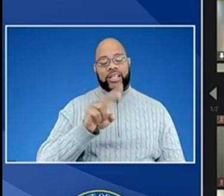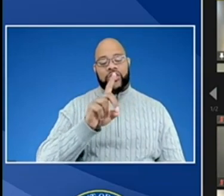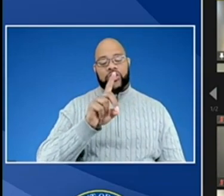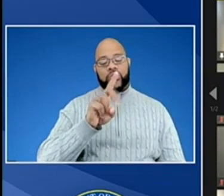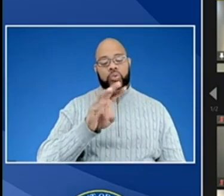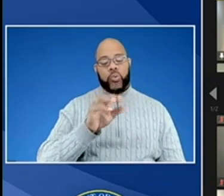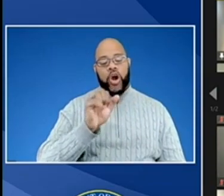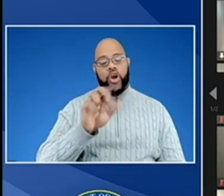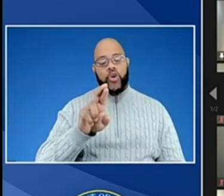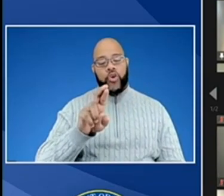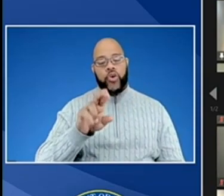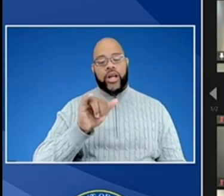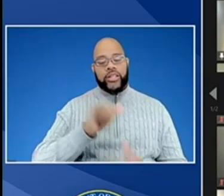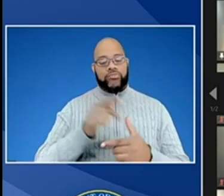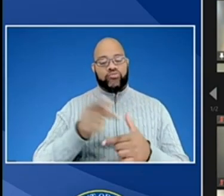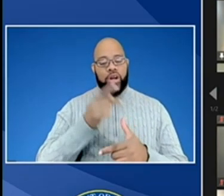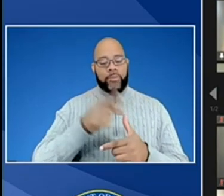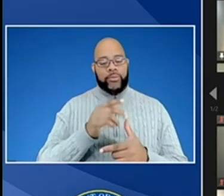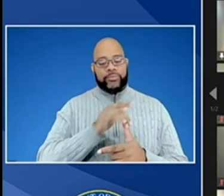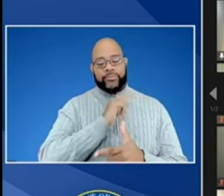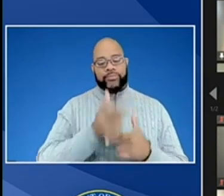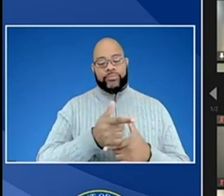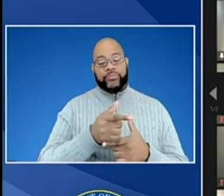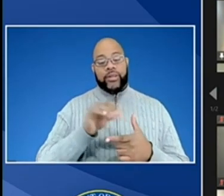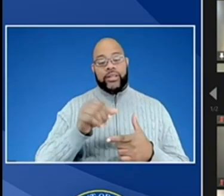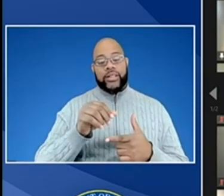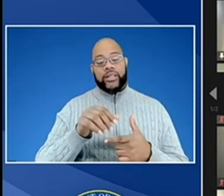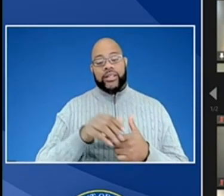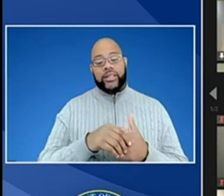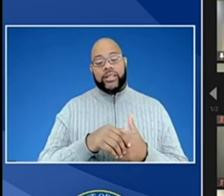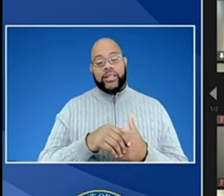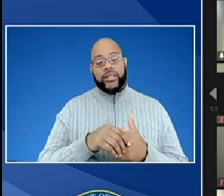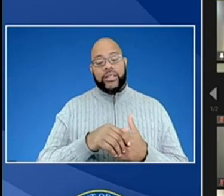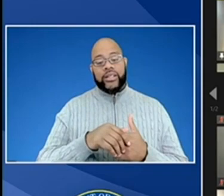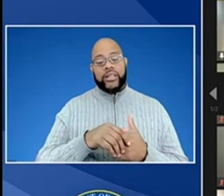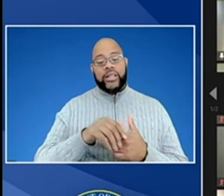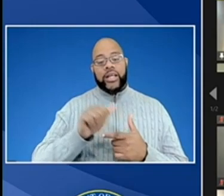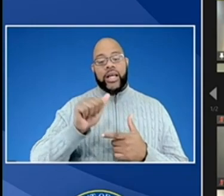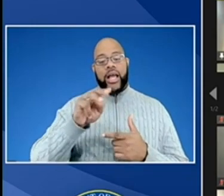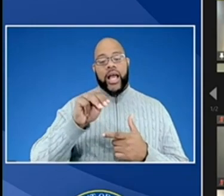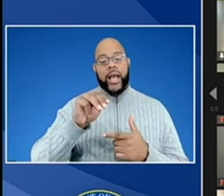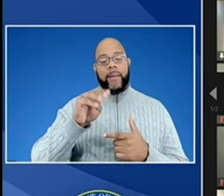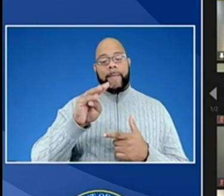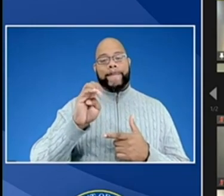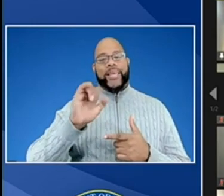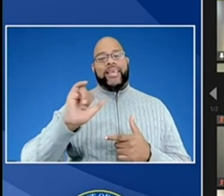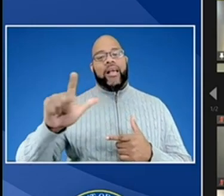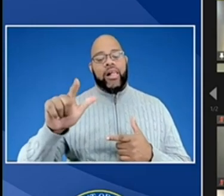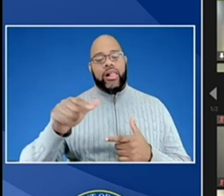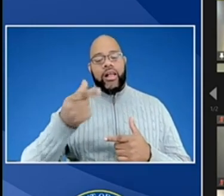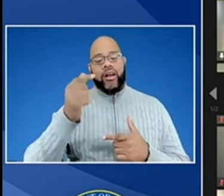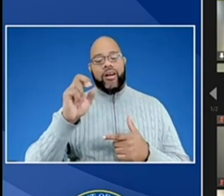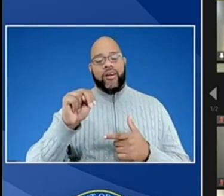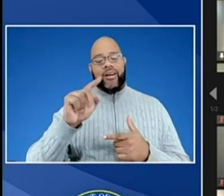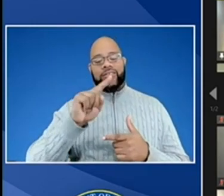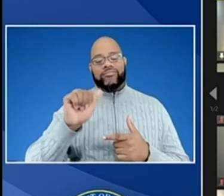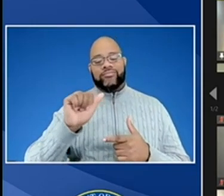primary. Present. And Belen Gonzalez as alternate. Present.